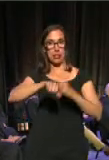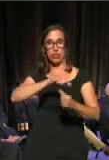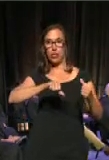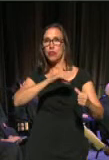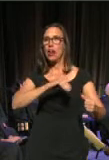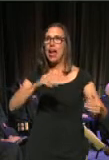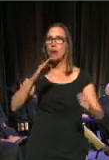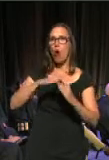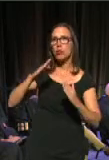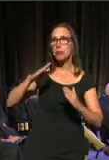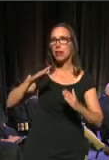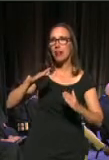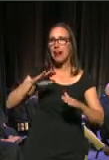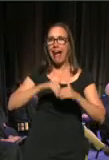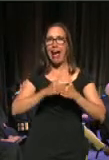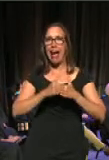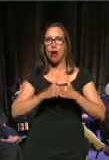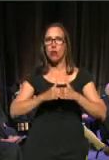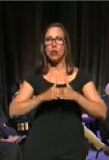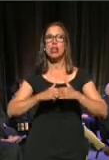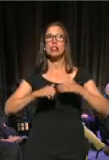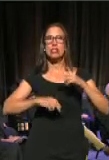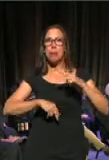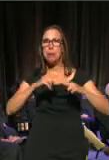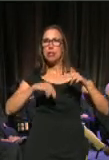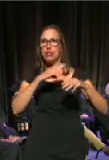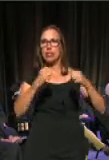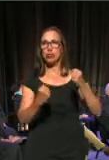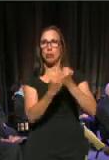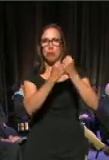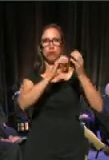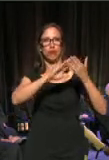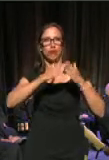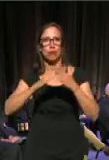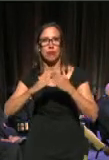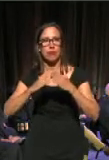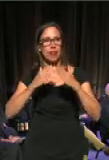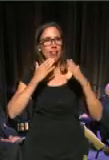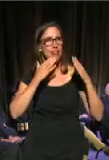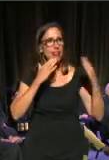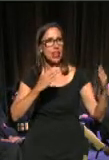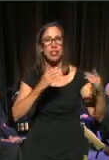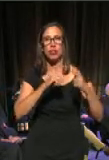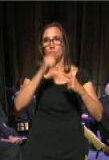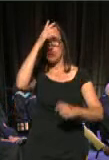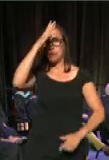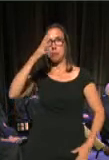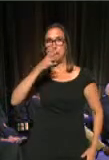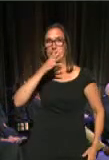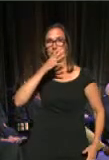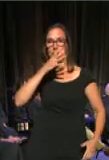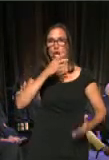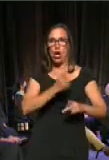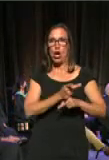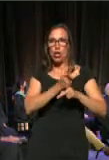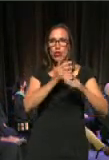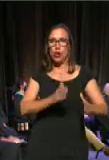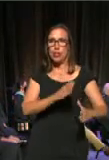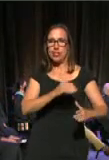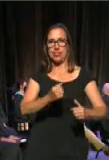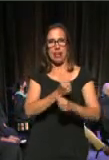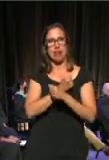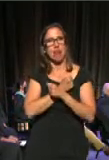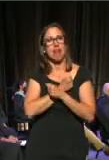and ultimately how to build a community. Thank you to our parents, guardians, and